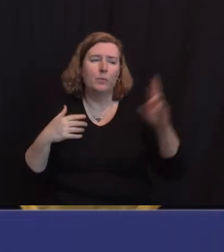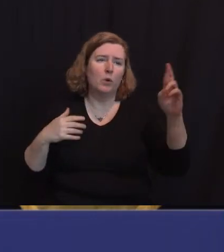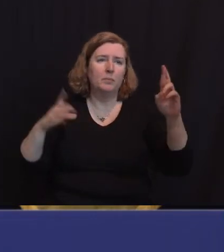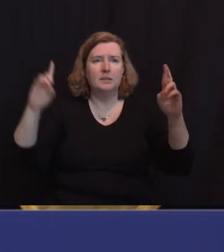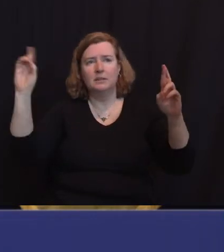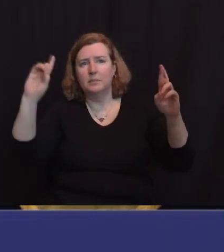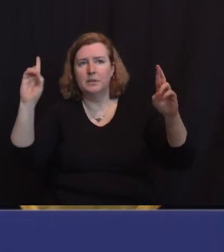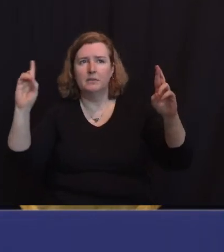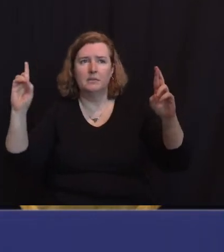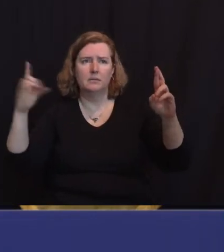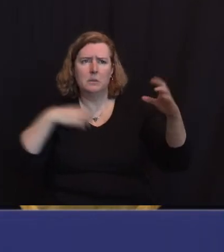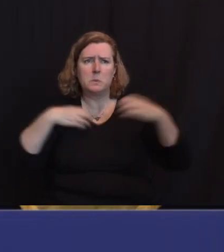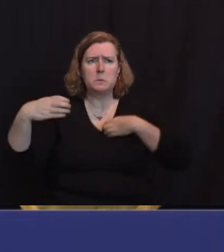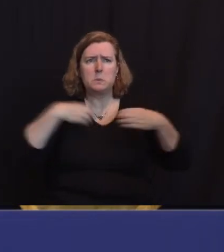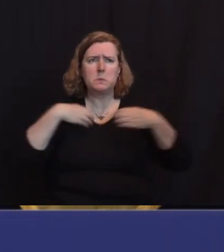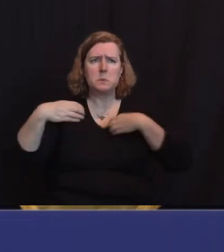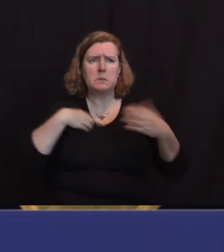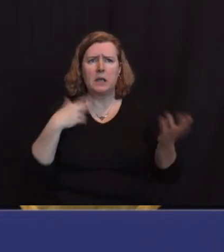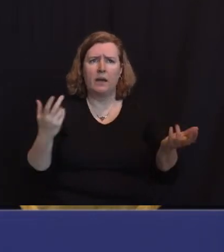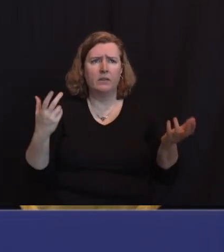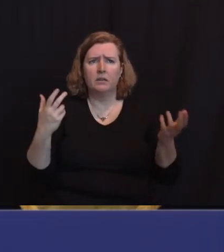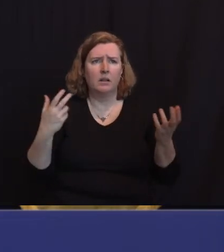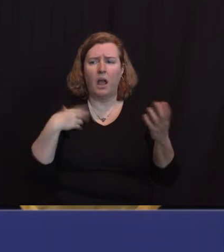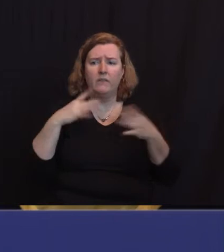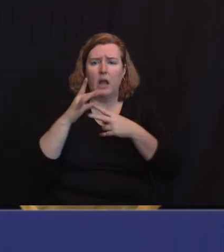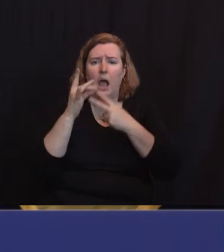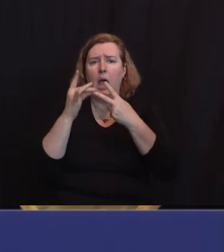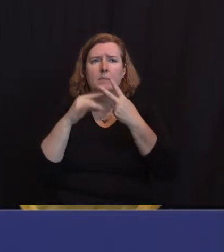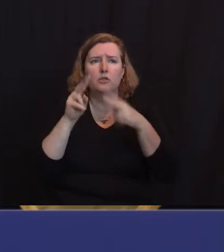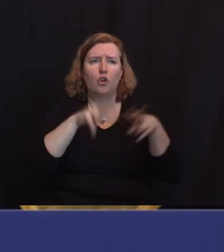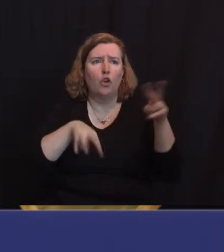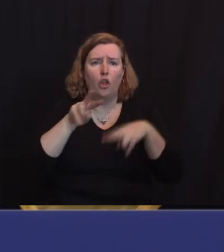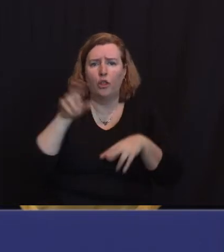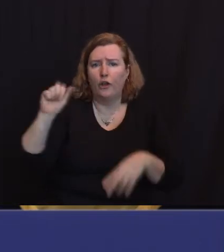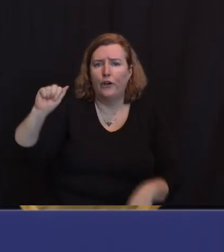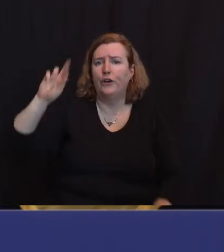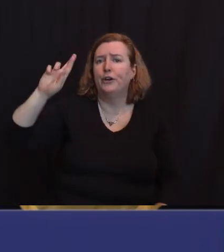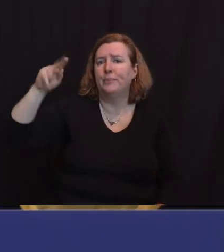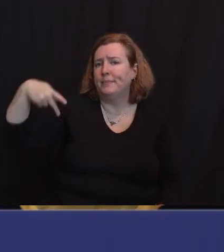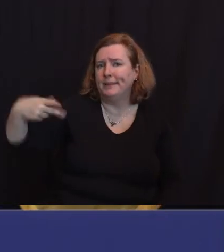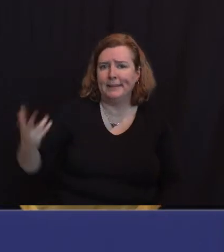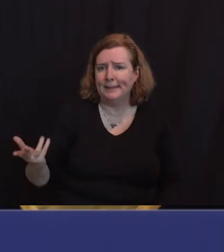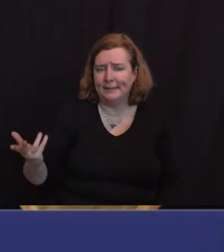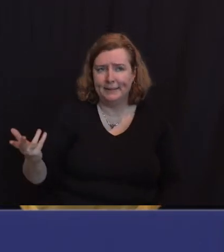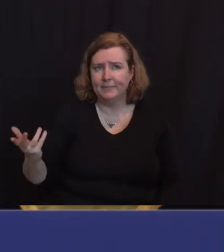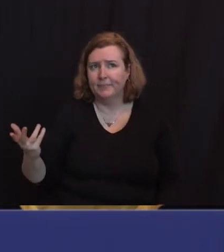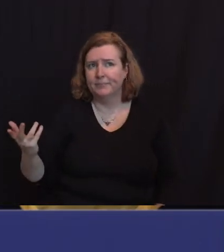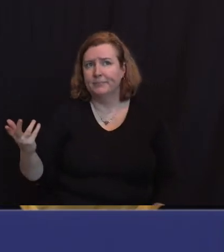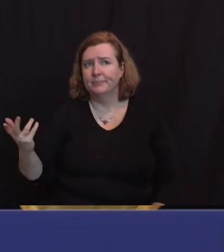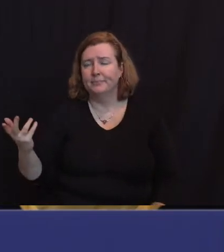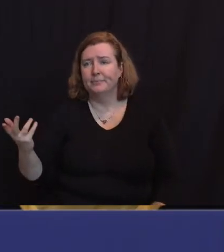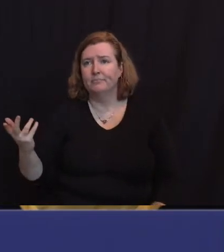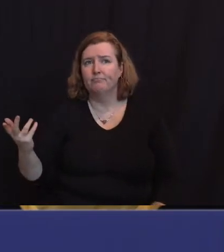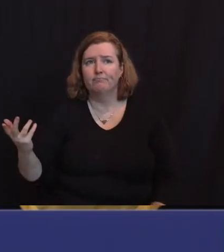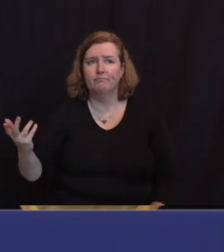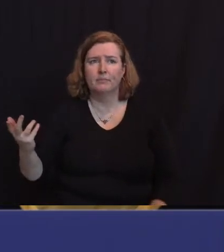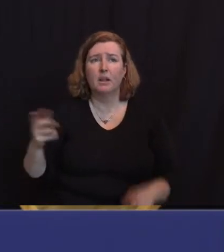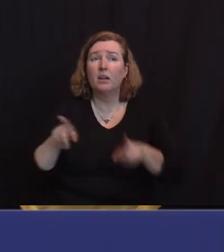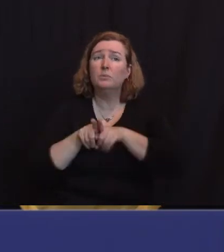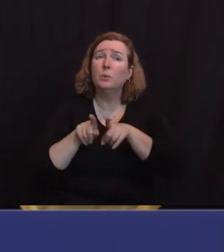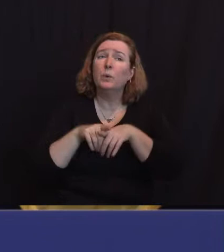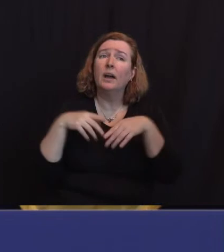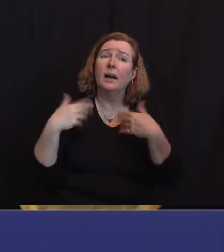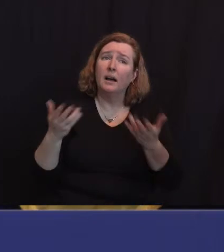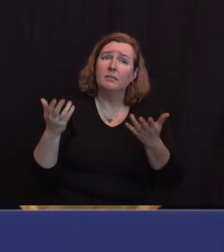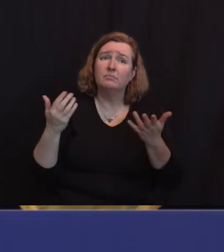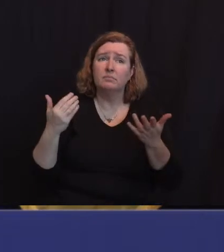option. Regarding these scenarios you've presented over the past week, there were some pretty serious projections for the second wave,